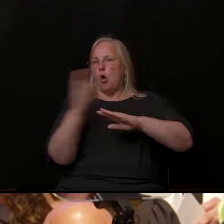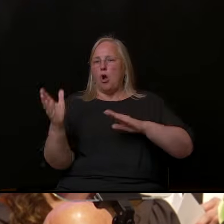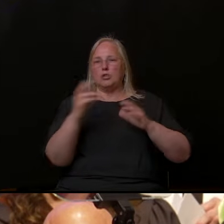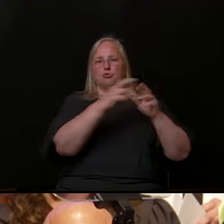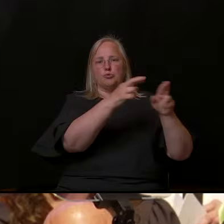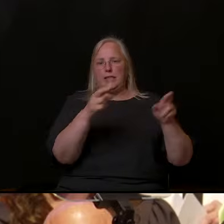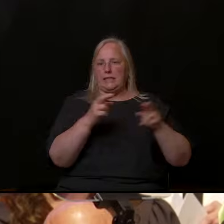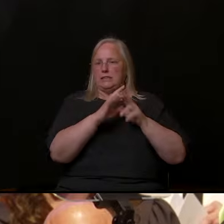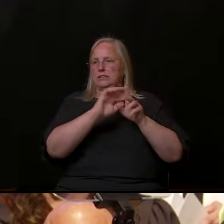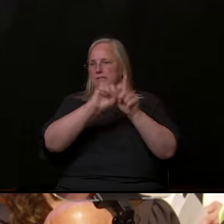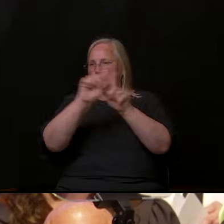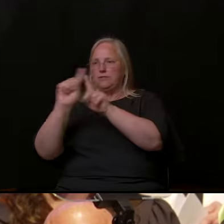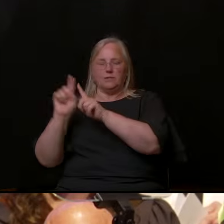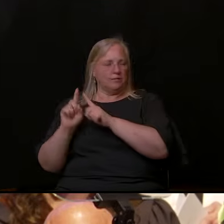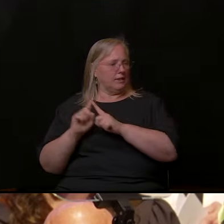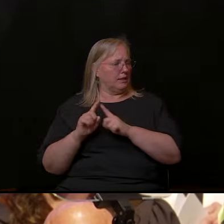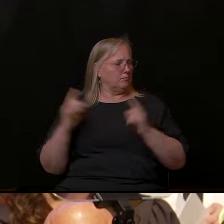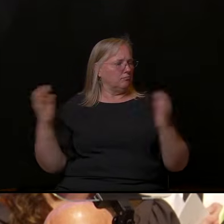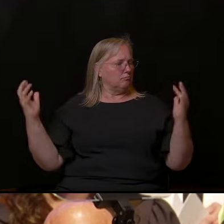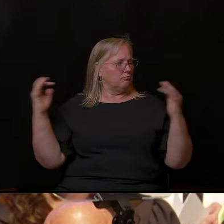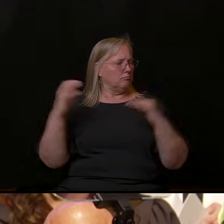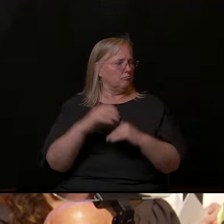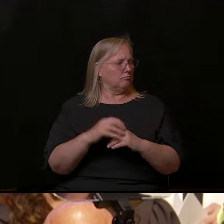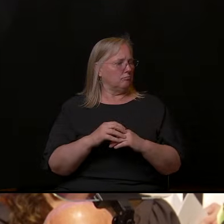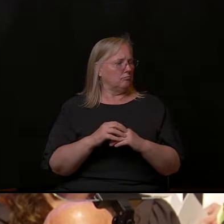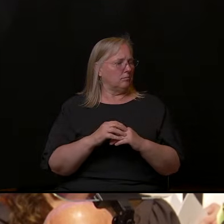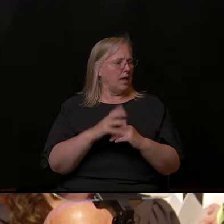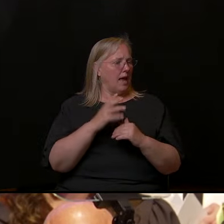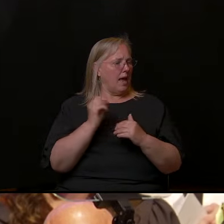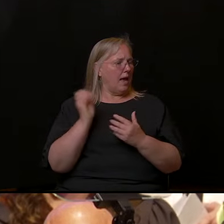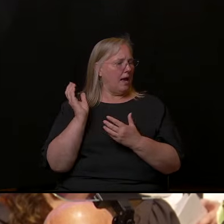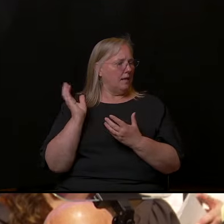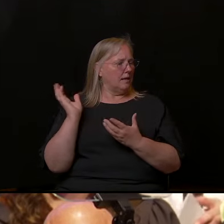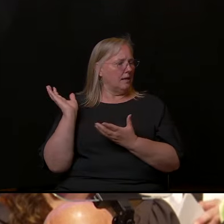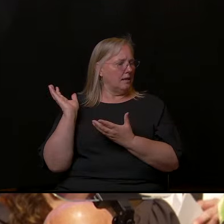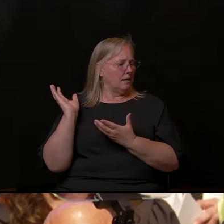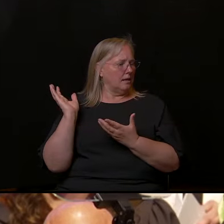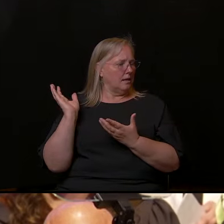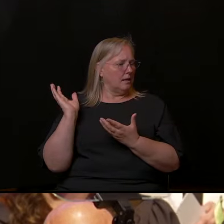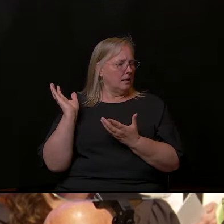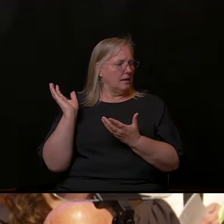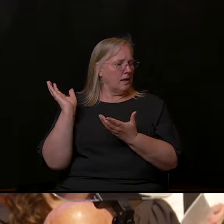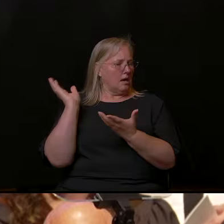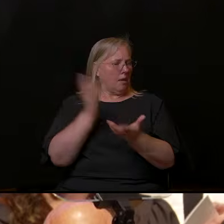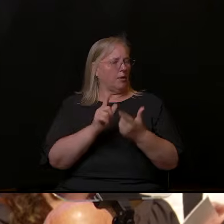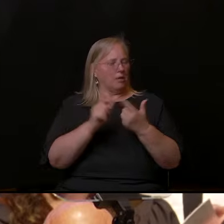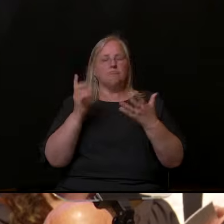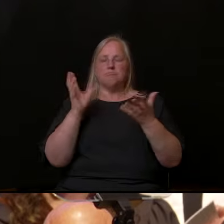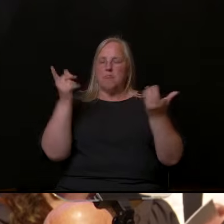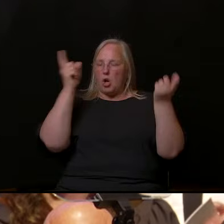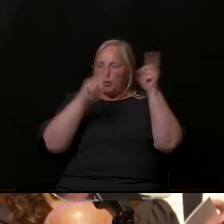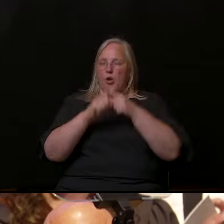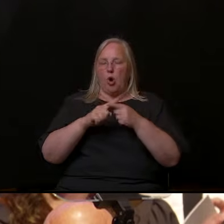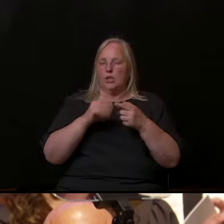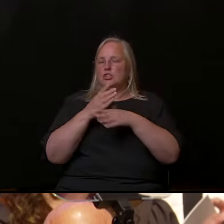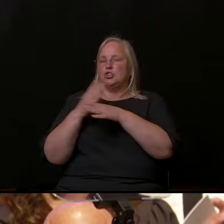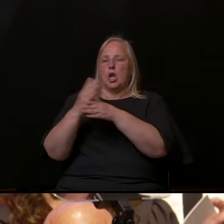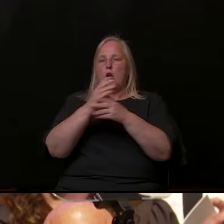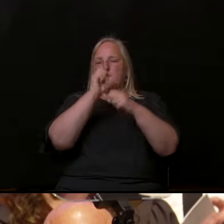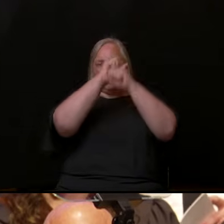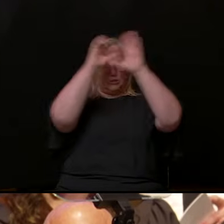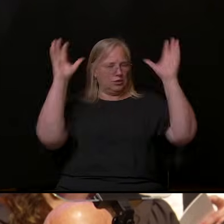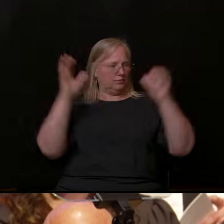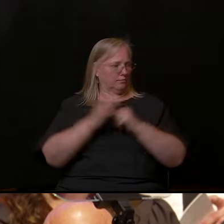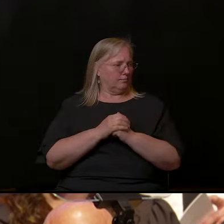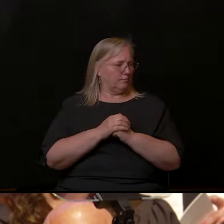These are the ways I have chosen to work, because to be a designer, a creative,